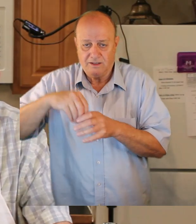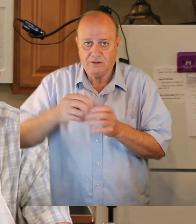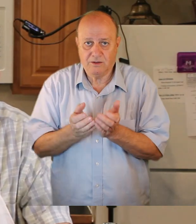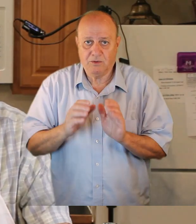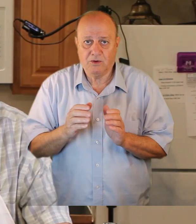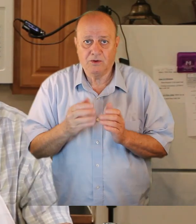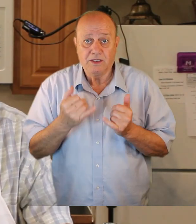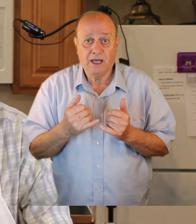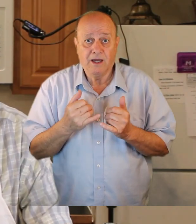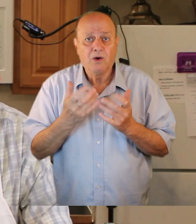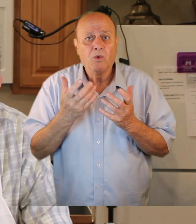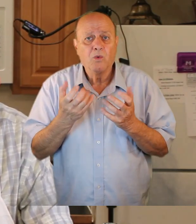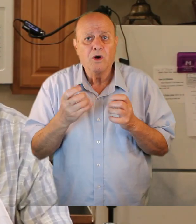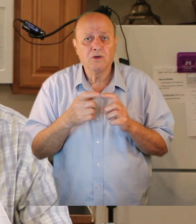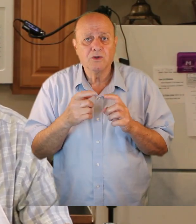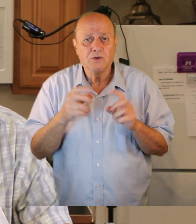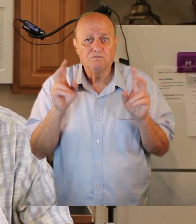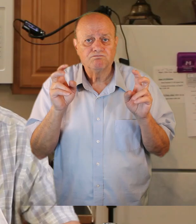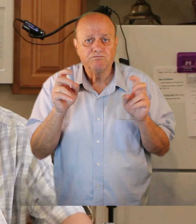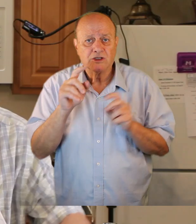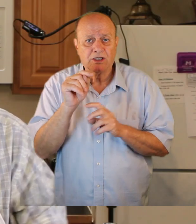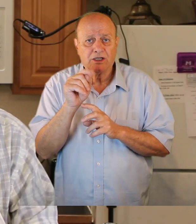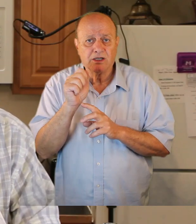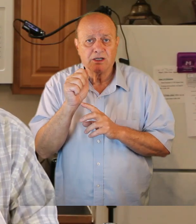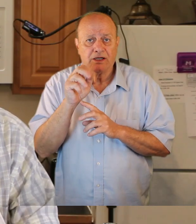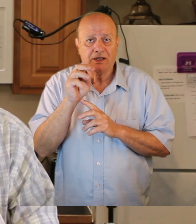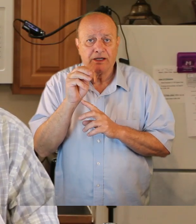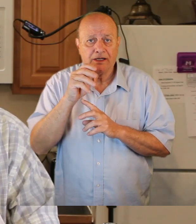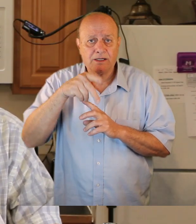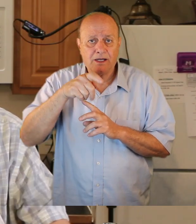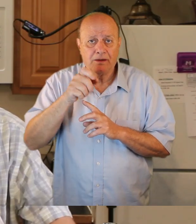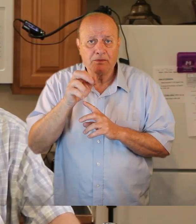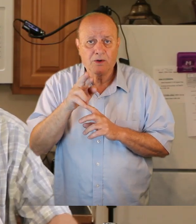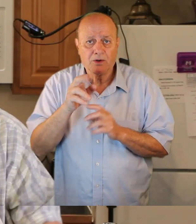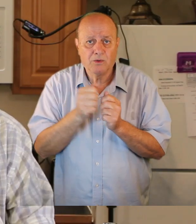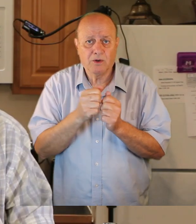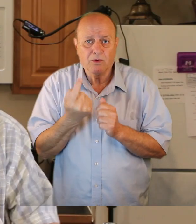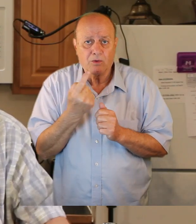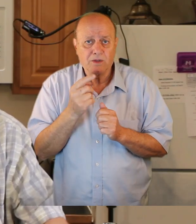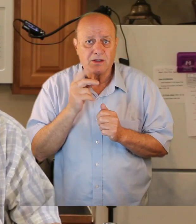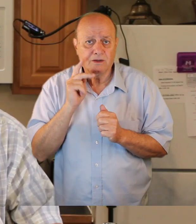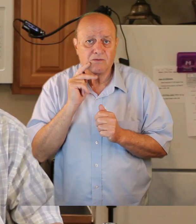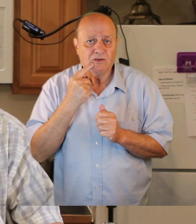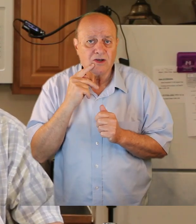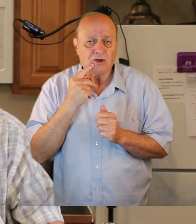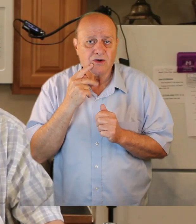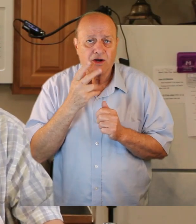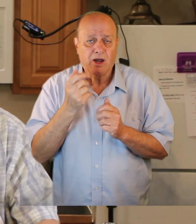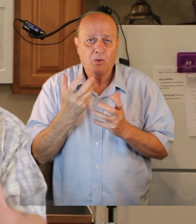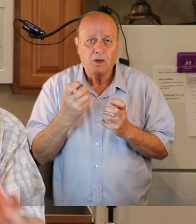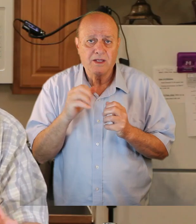In that goes. Now what I want to do is temper this just a little bit with just the vinegar. I want that flavor